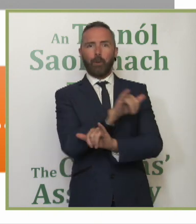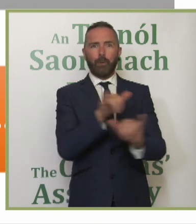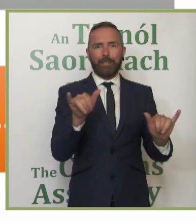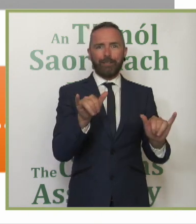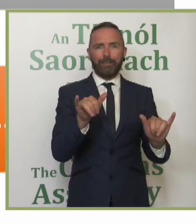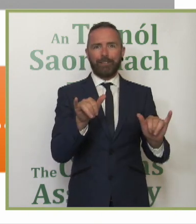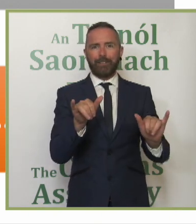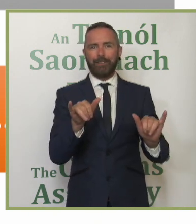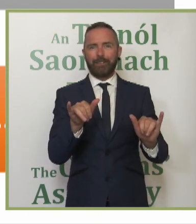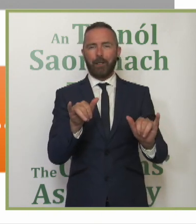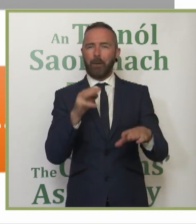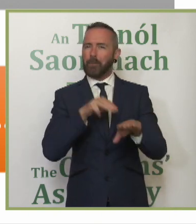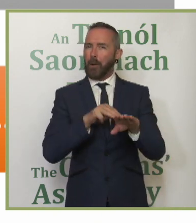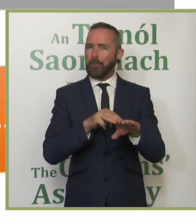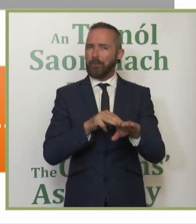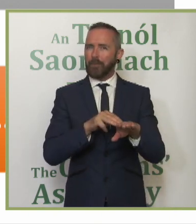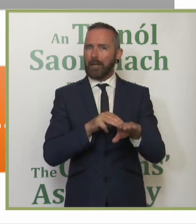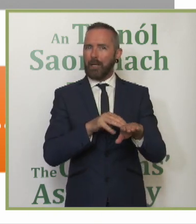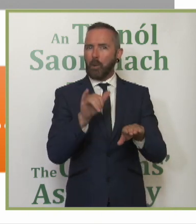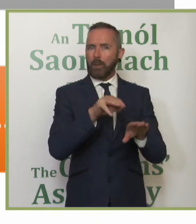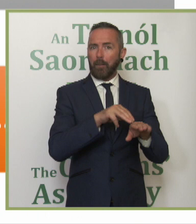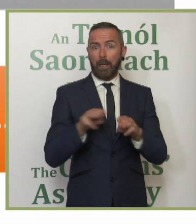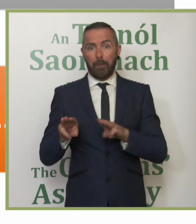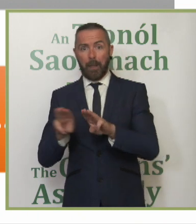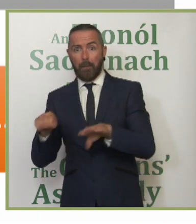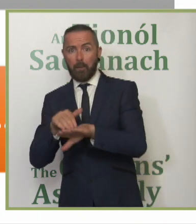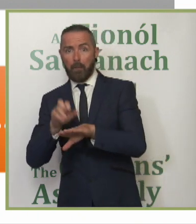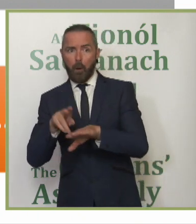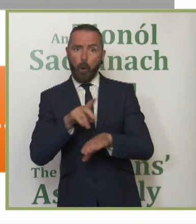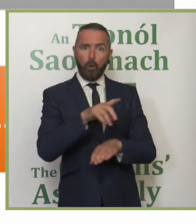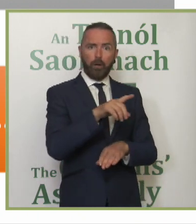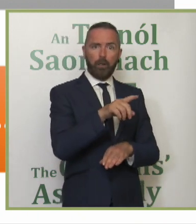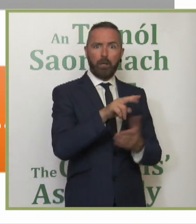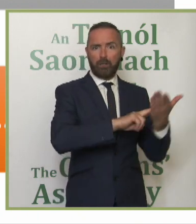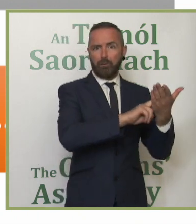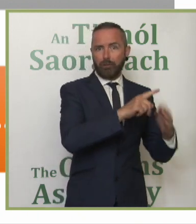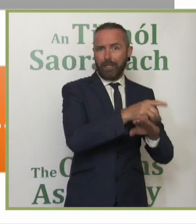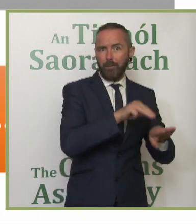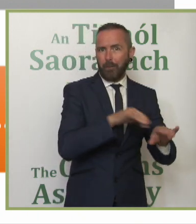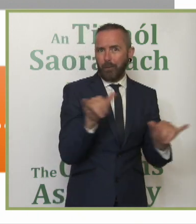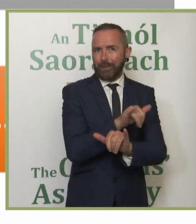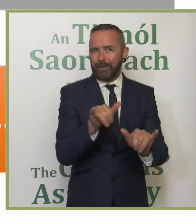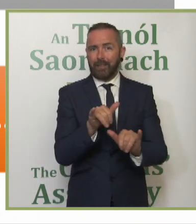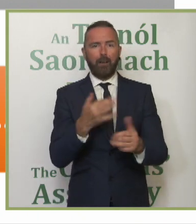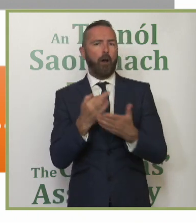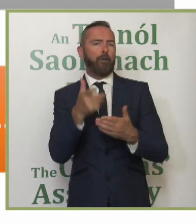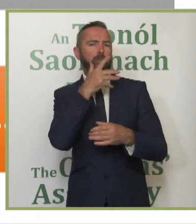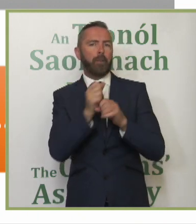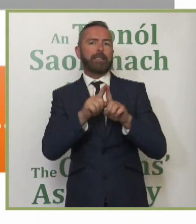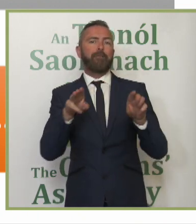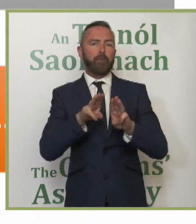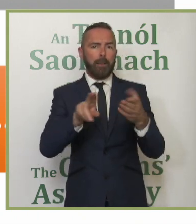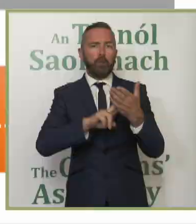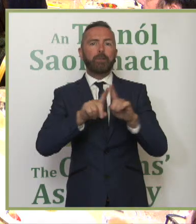the drugs. The trouble is we're rarely talking about the same thing. We're often talking about different people using